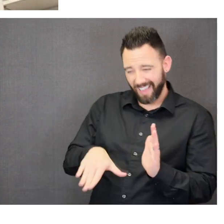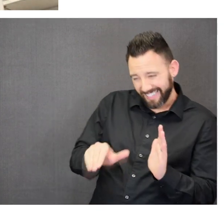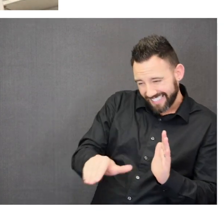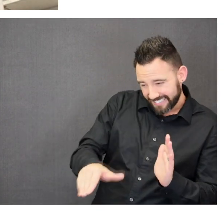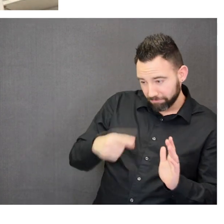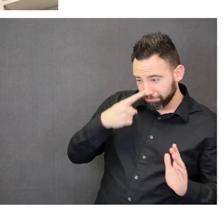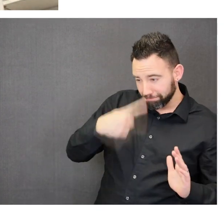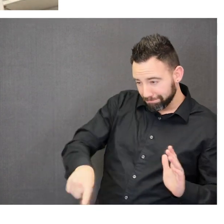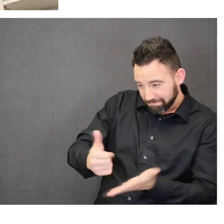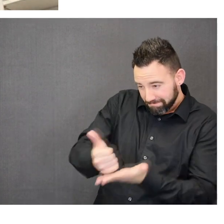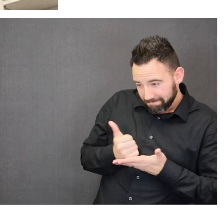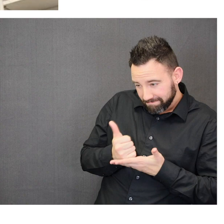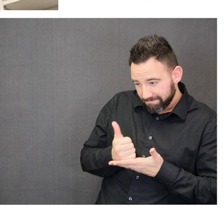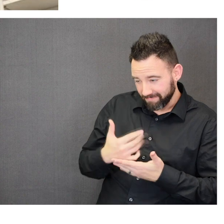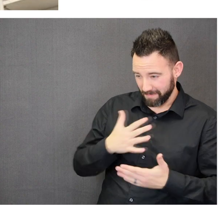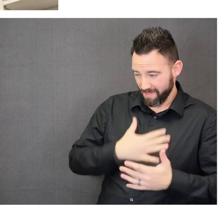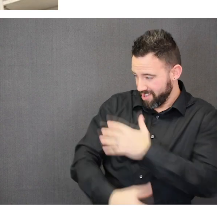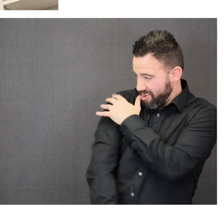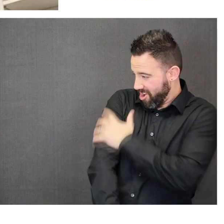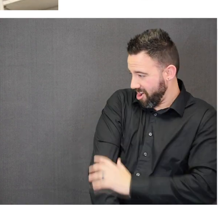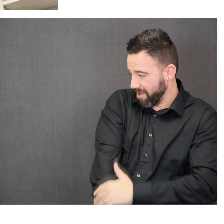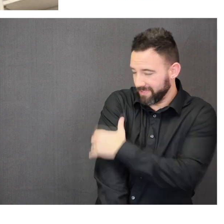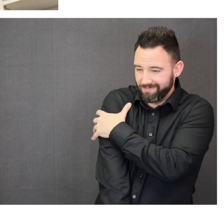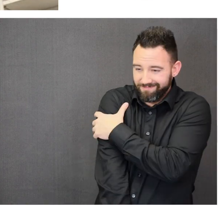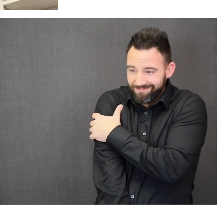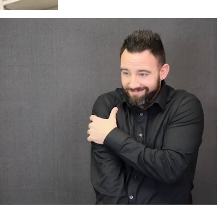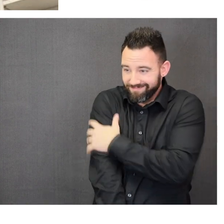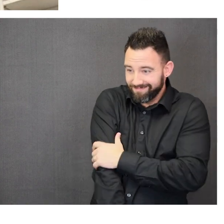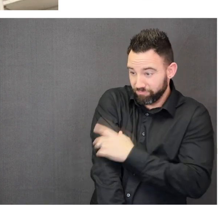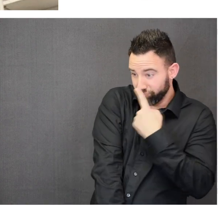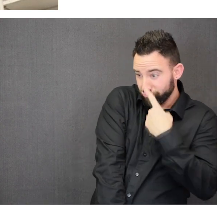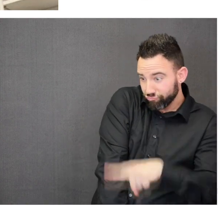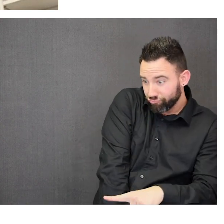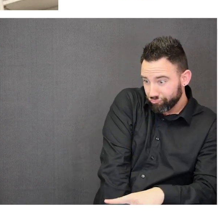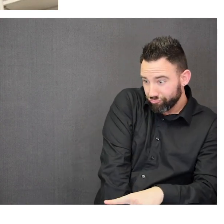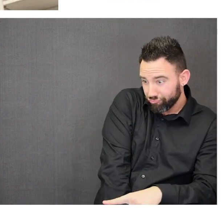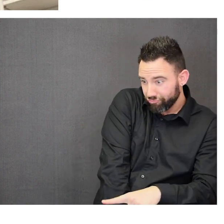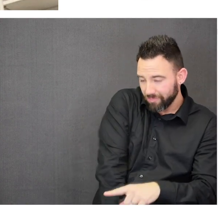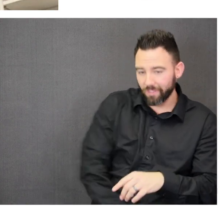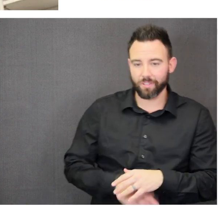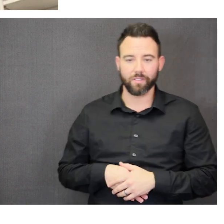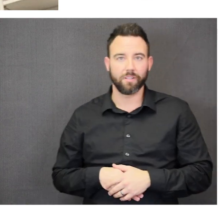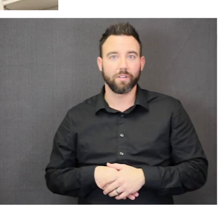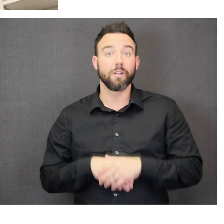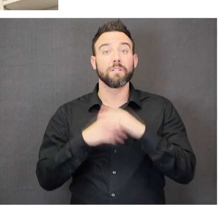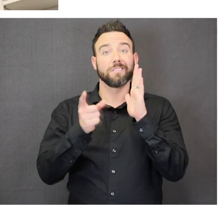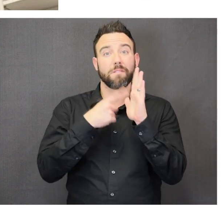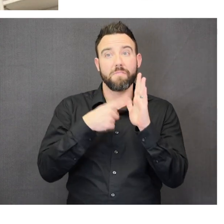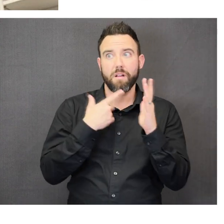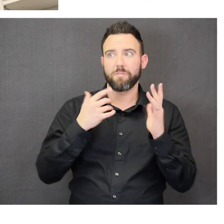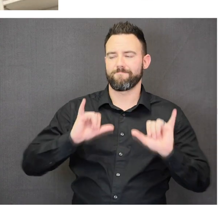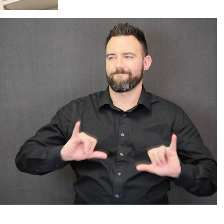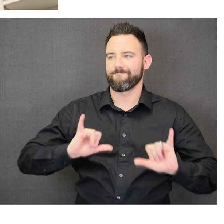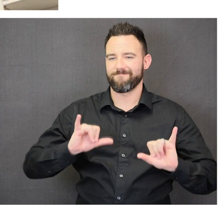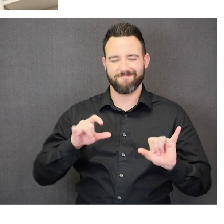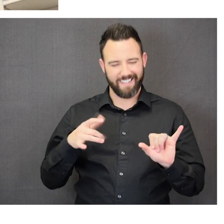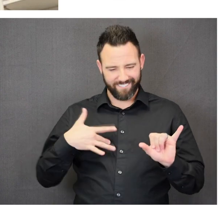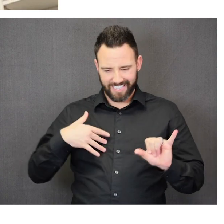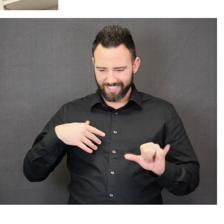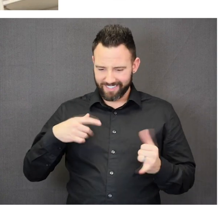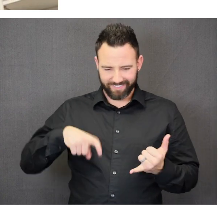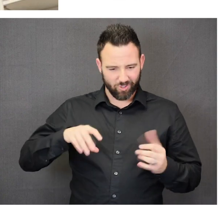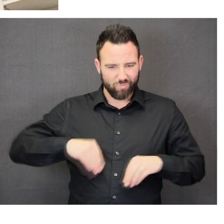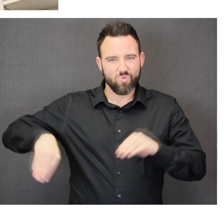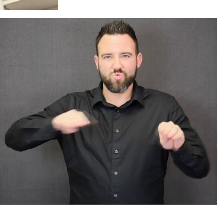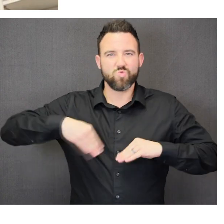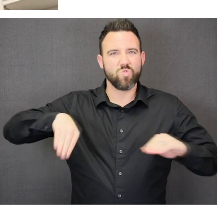I'll ask her to push on my arms. Sometimes we just say, oh, what do our bodies need right now? And then we turn on music and